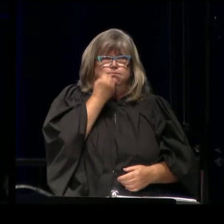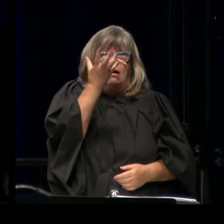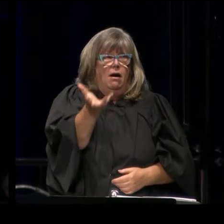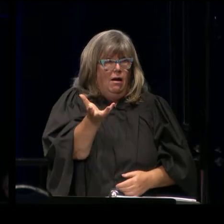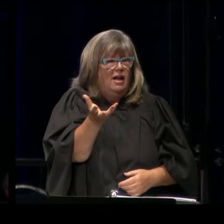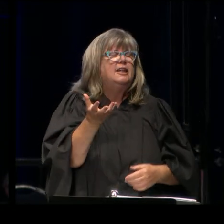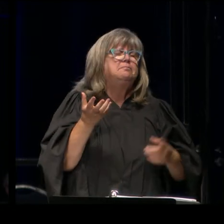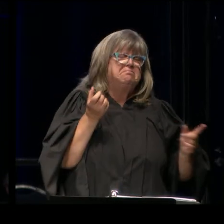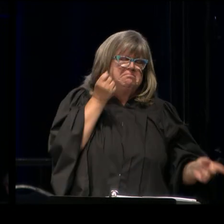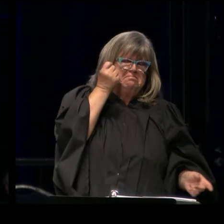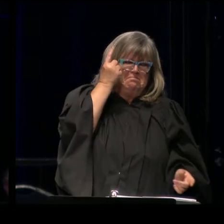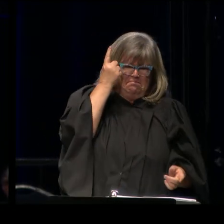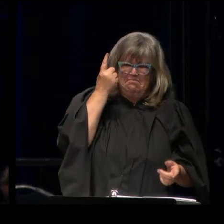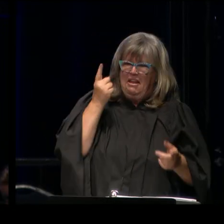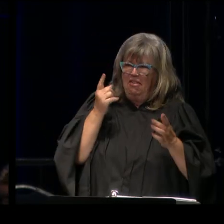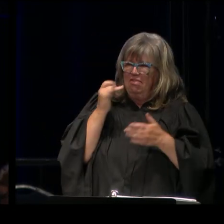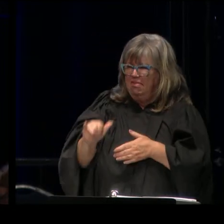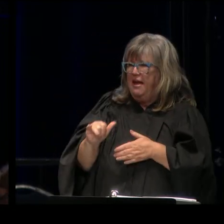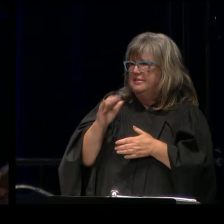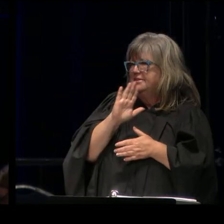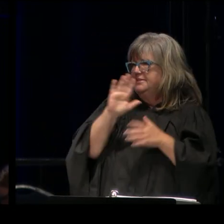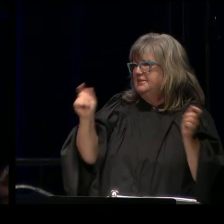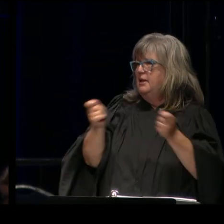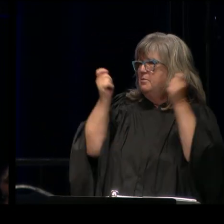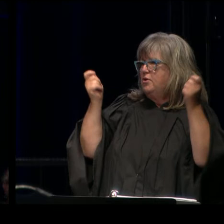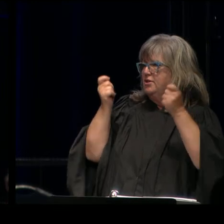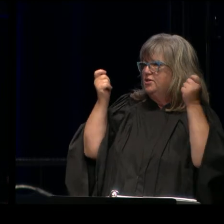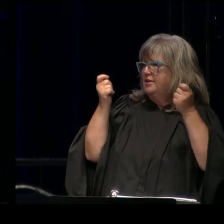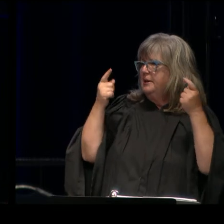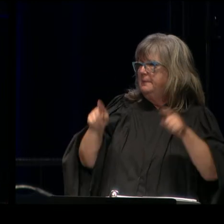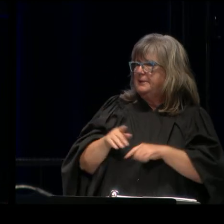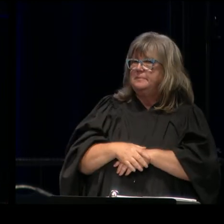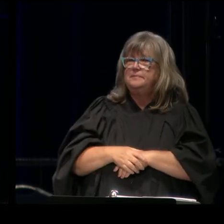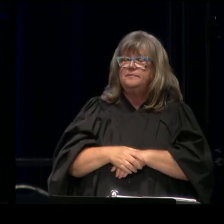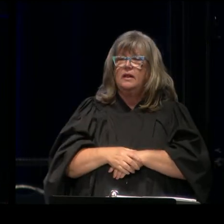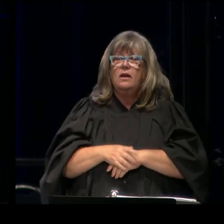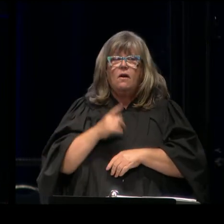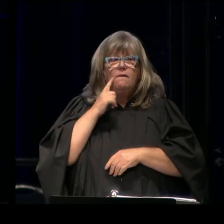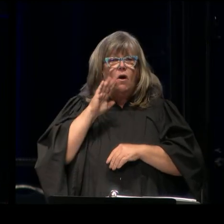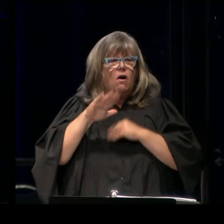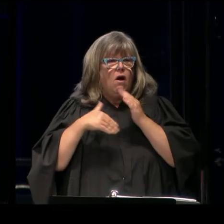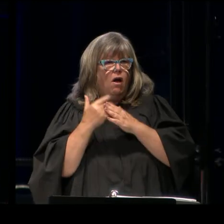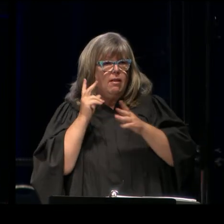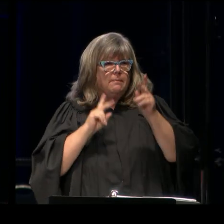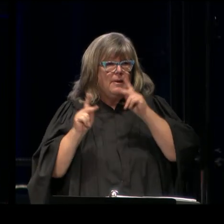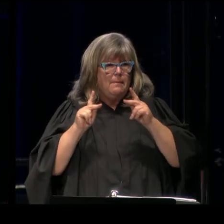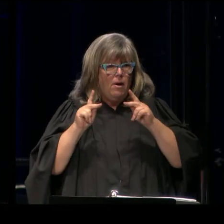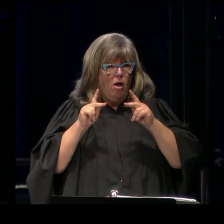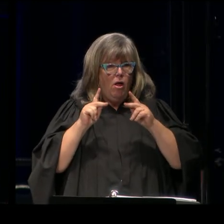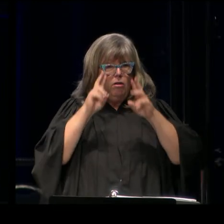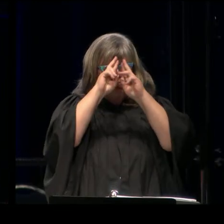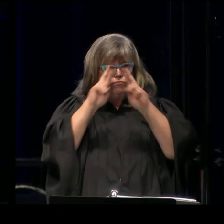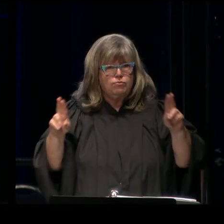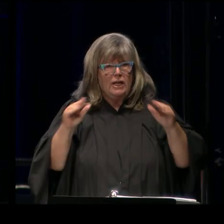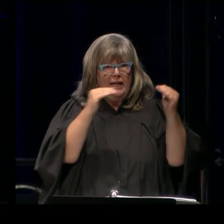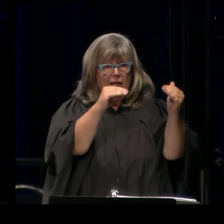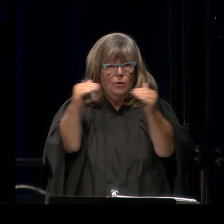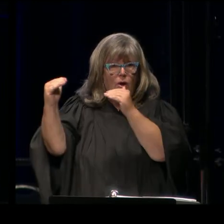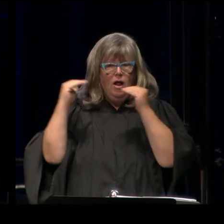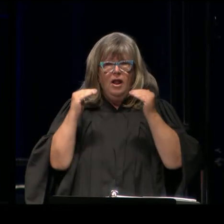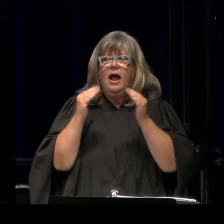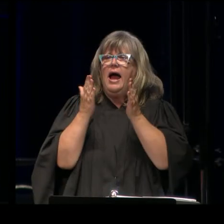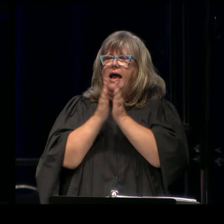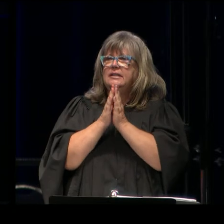celebration. And so that all graduates are celebrated equally, we ask that everyone